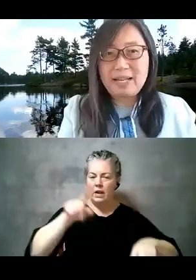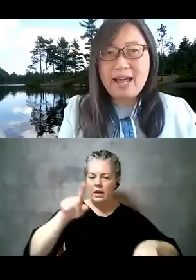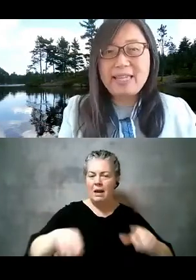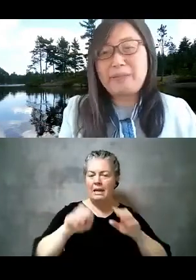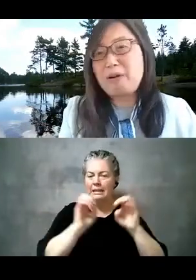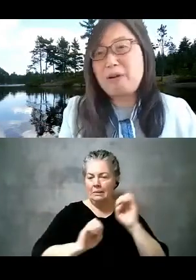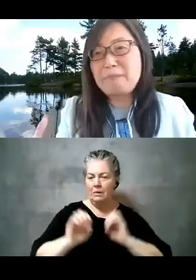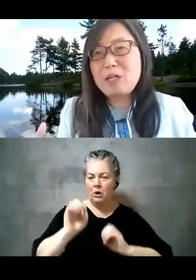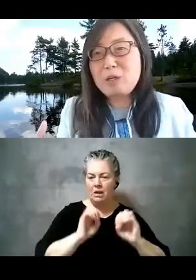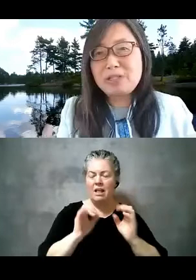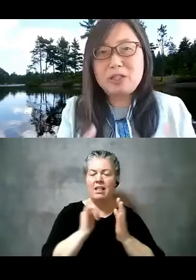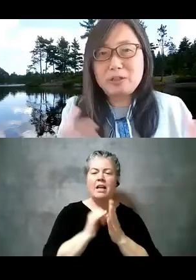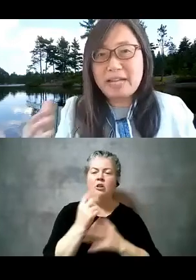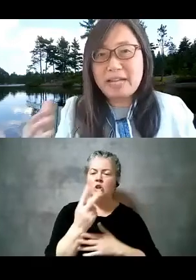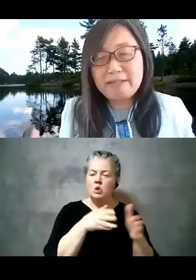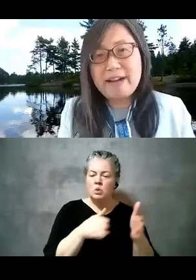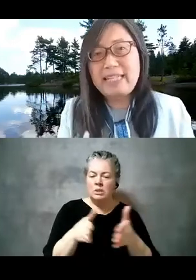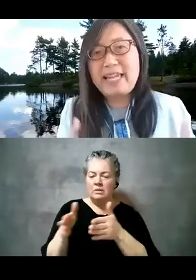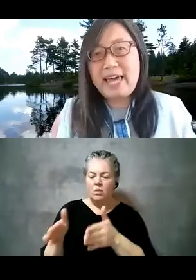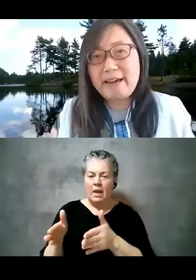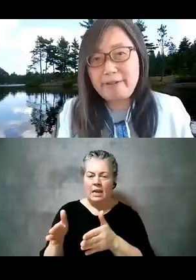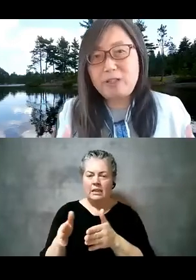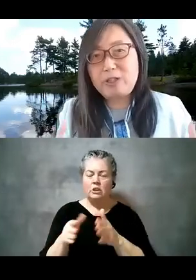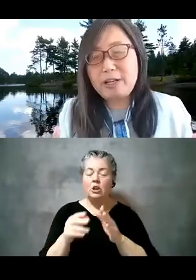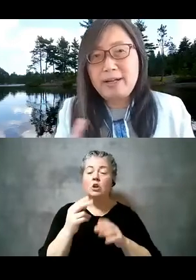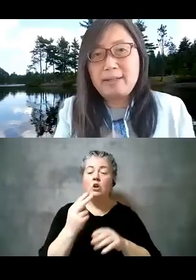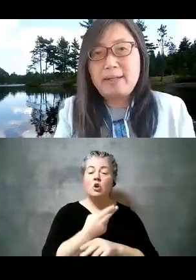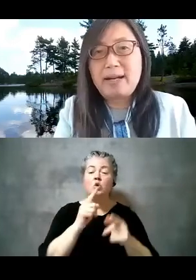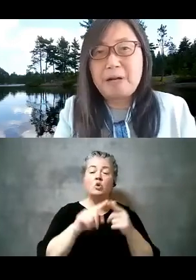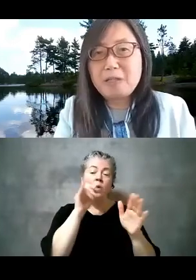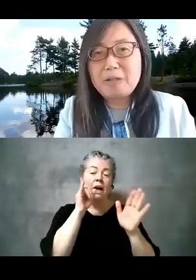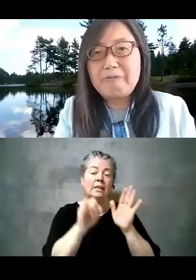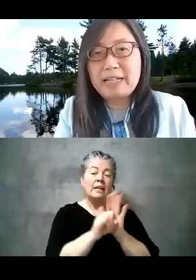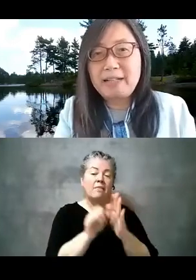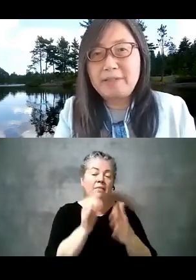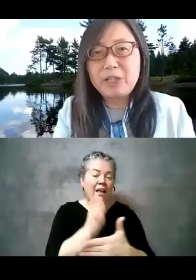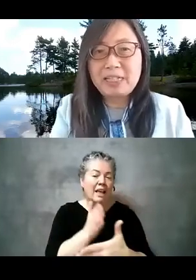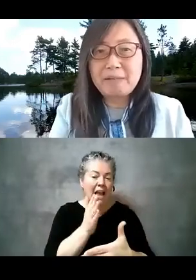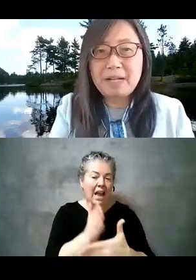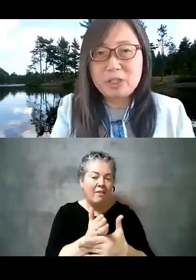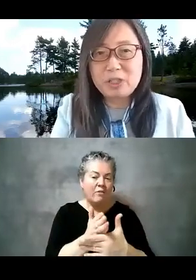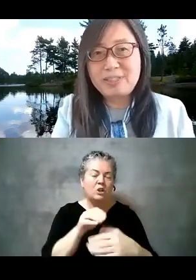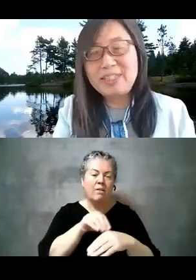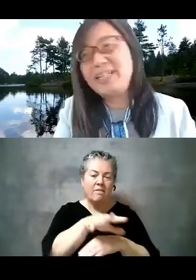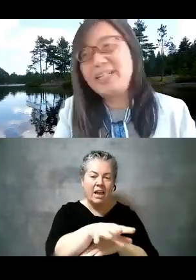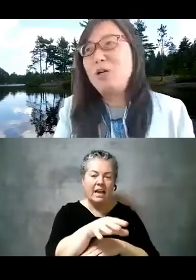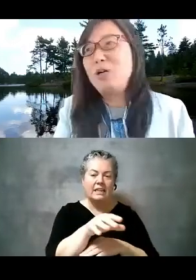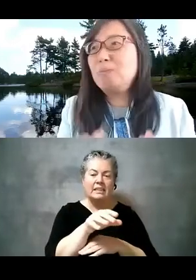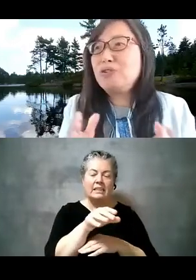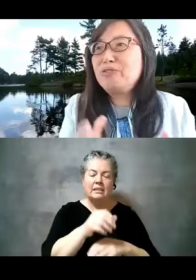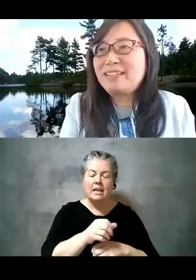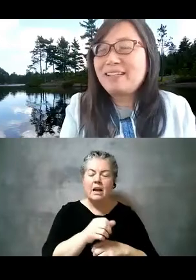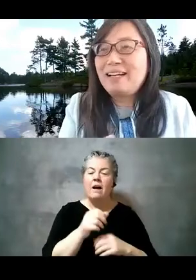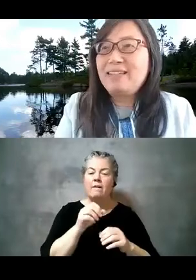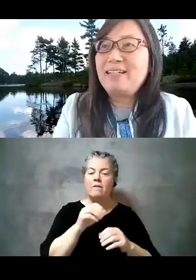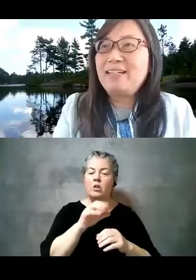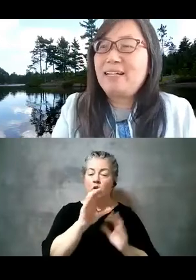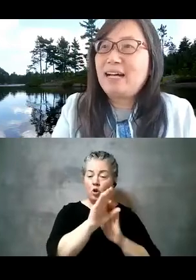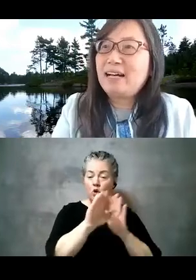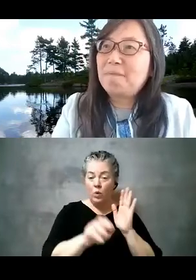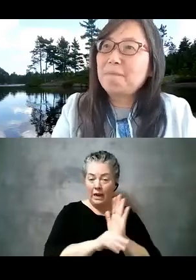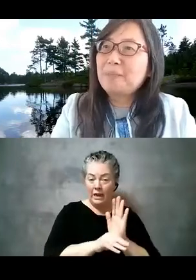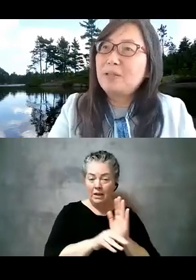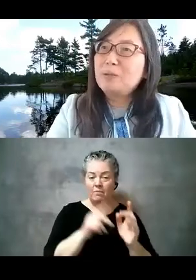rationales, and they both can be used to identify the average causal effect of the curriculum on student learning, removing